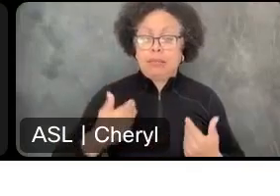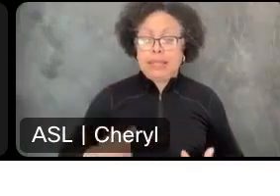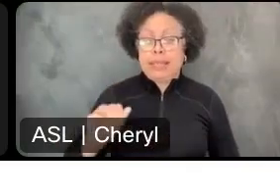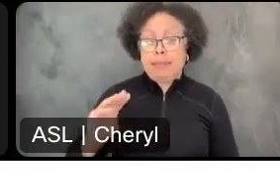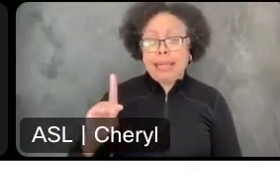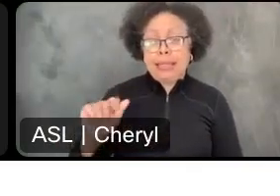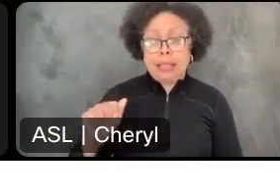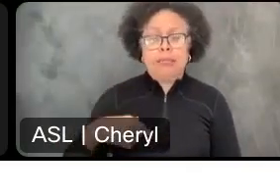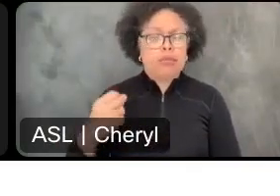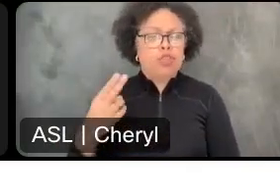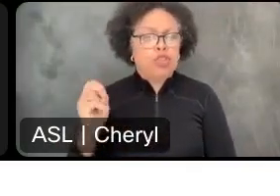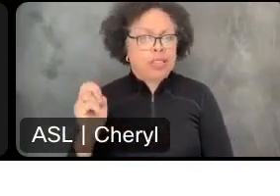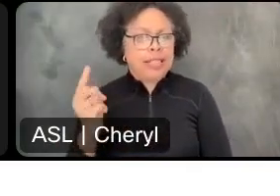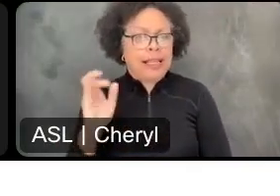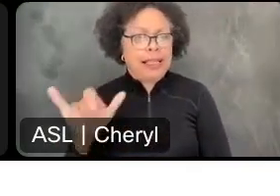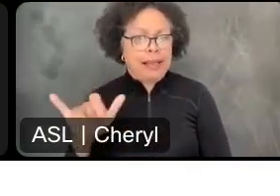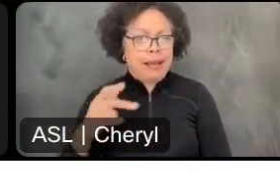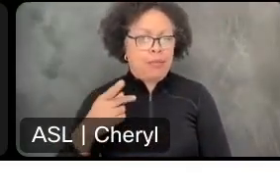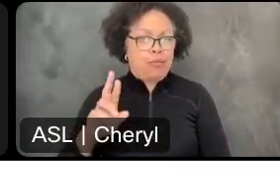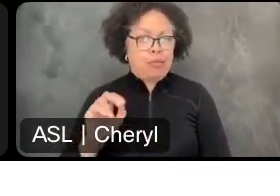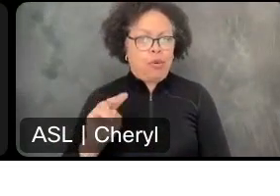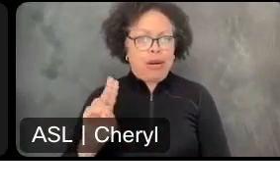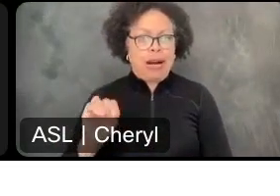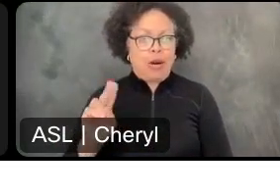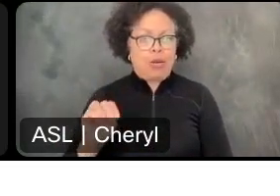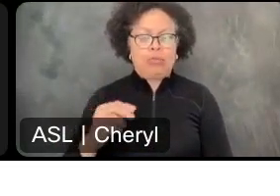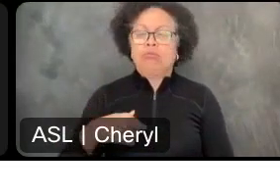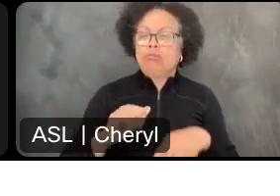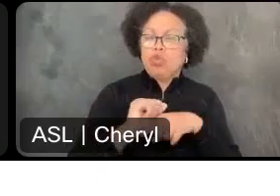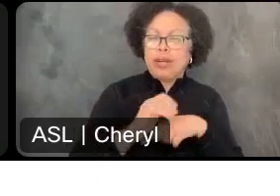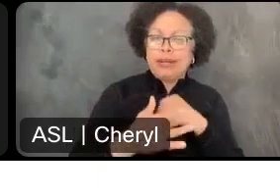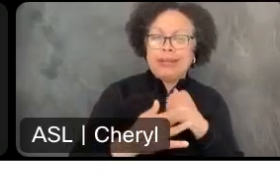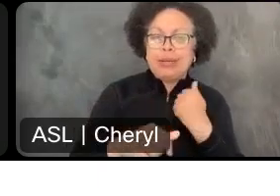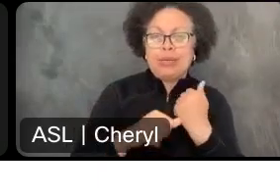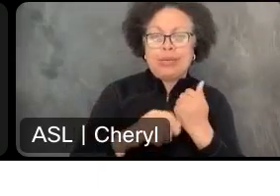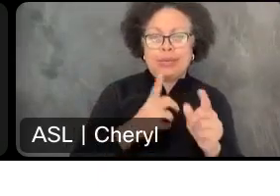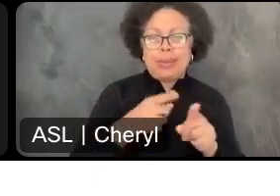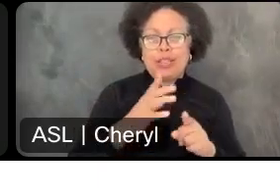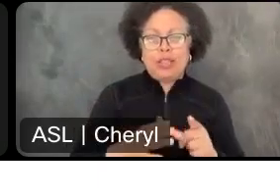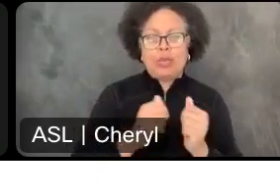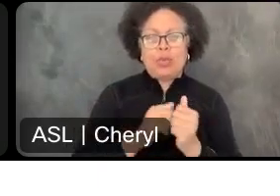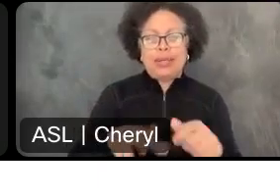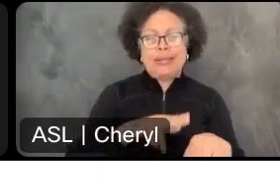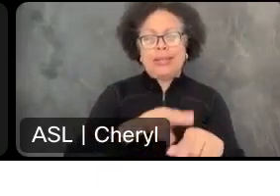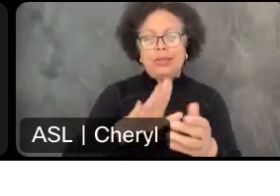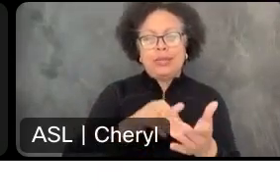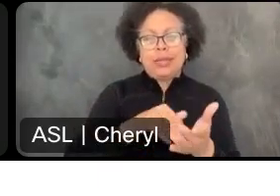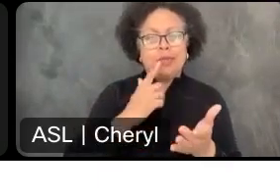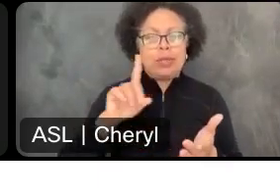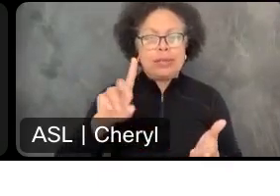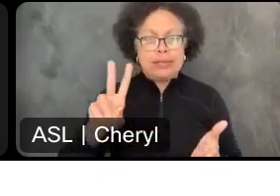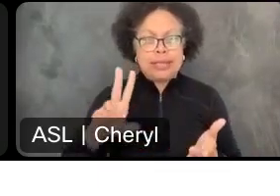pronouns, and I am a training and technical assistance specialist with the National Center on Domestic